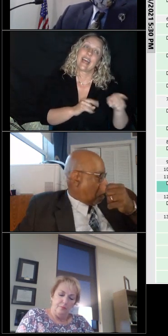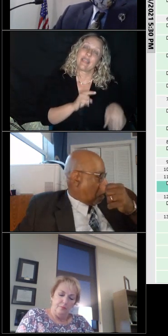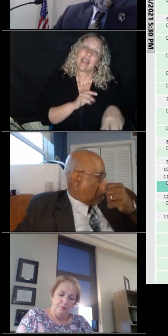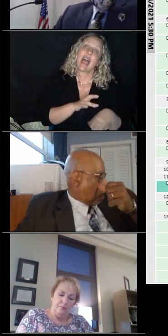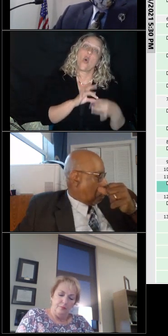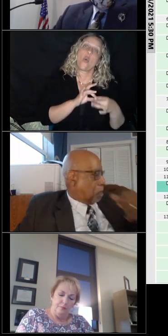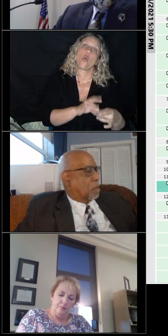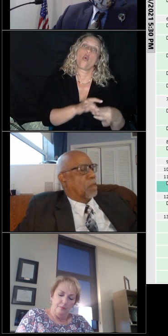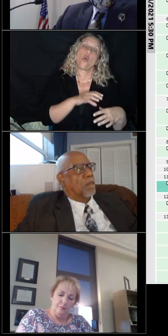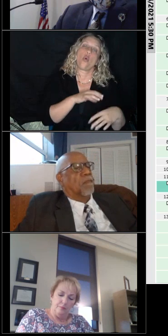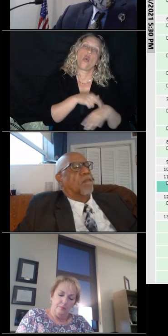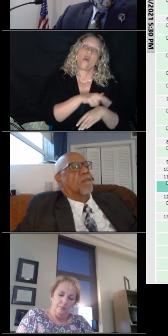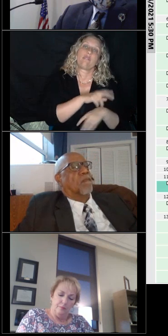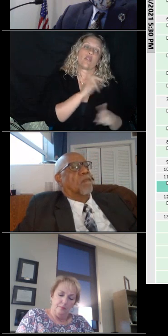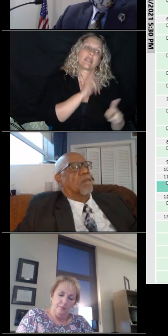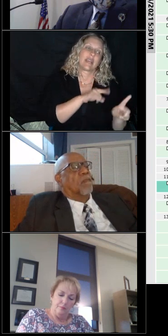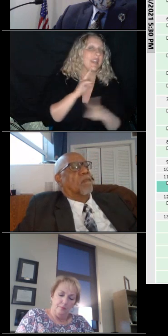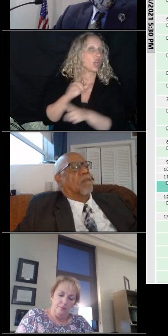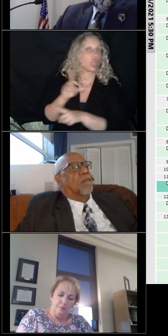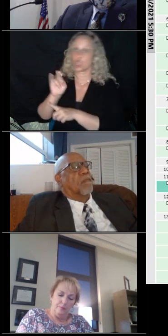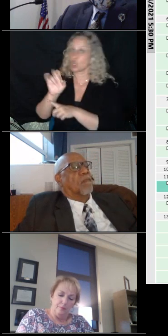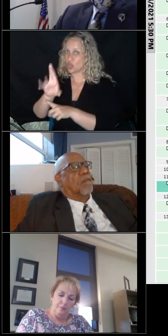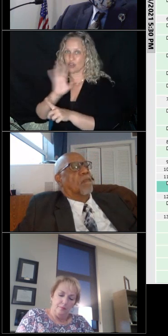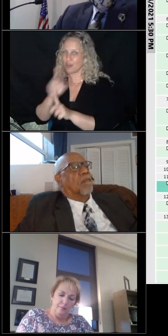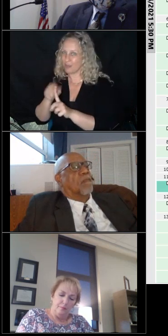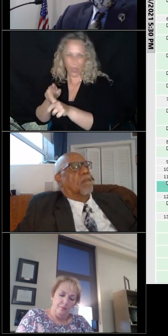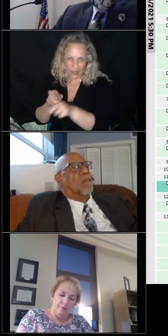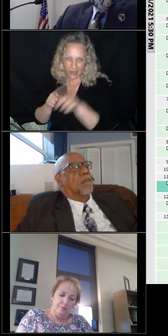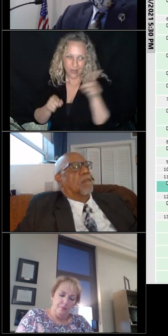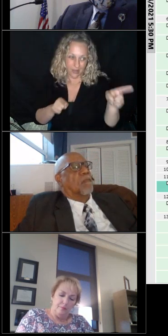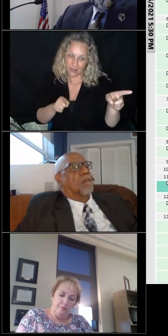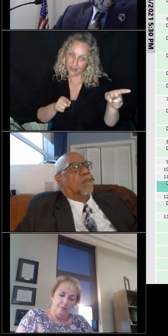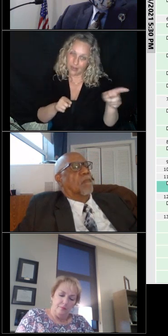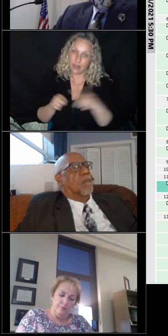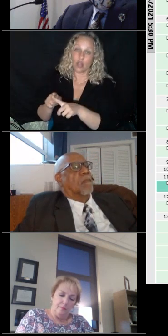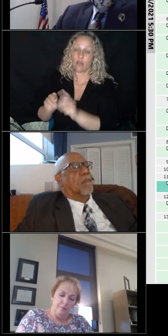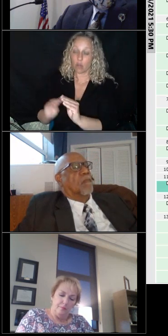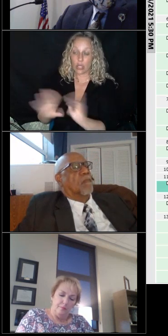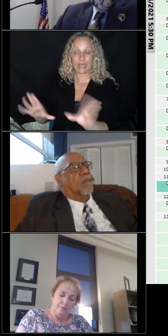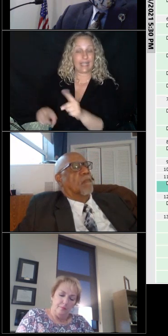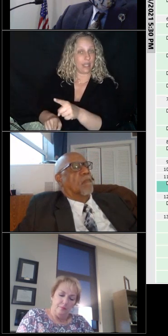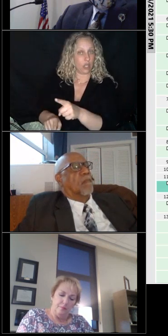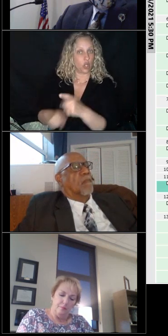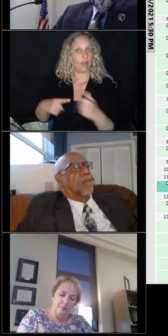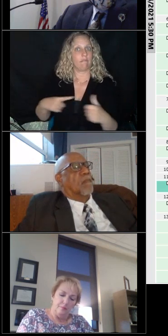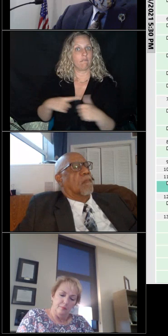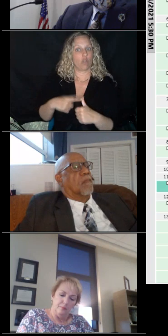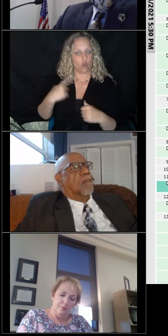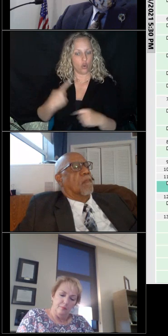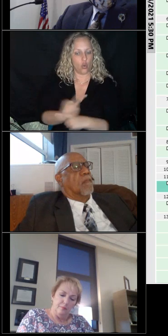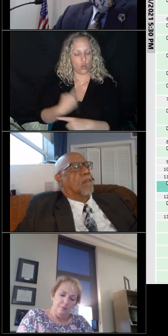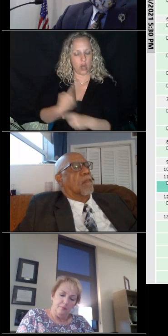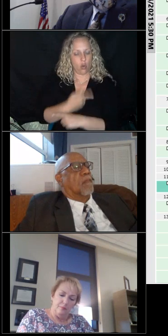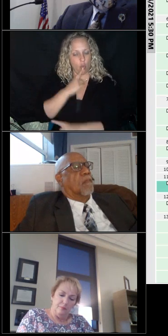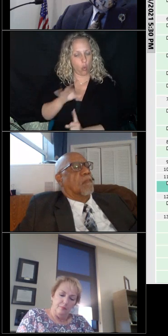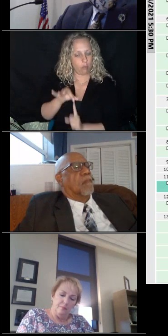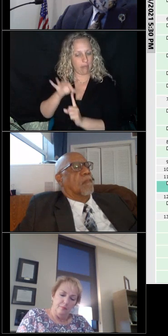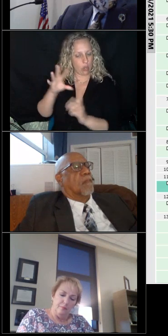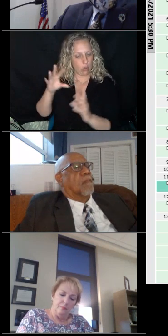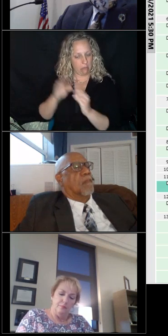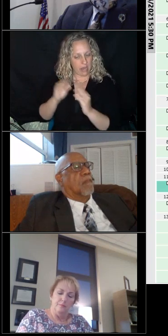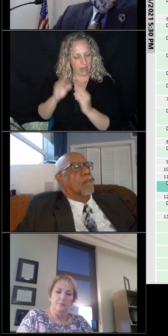reference to it, not the charter. The charter is very clear that it says at the first regular or special meeting